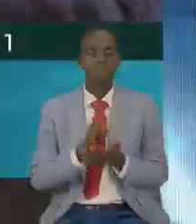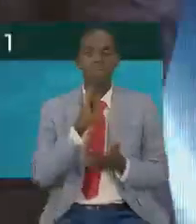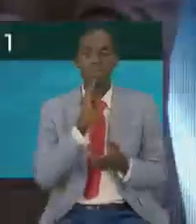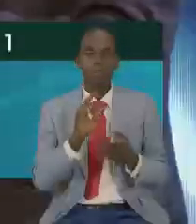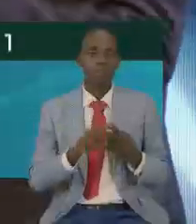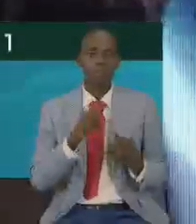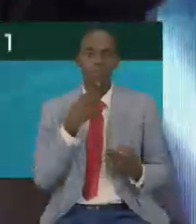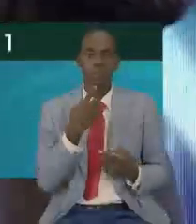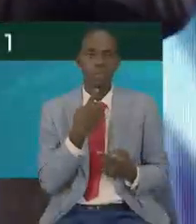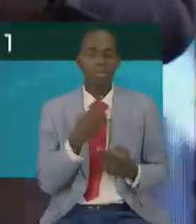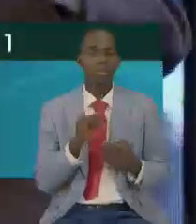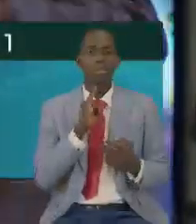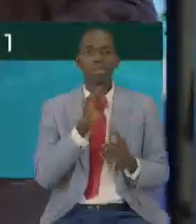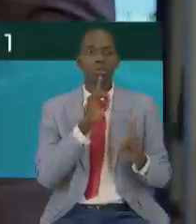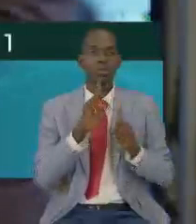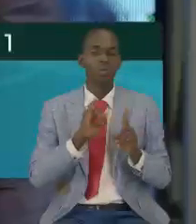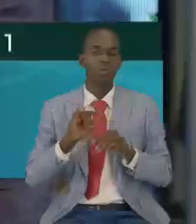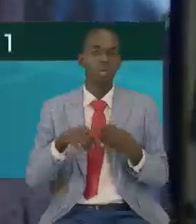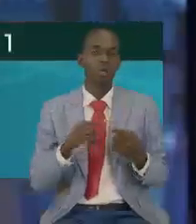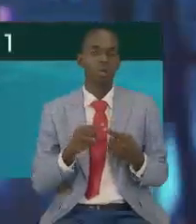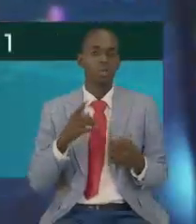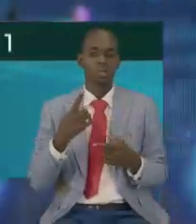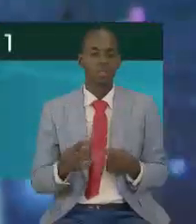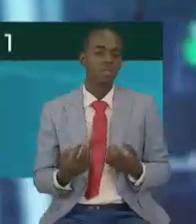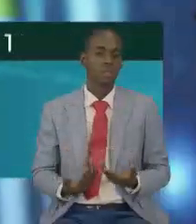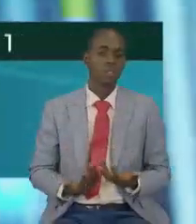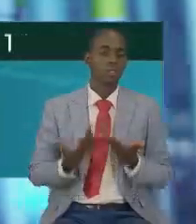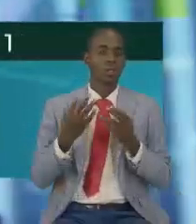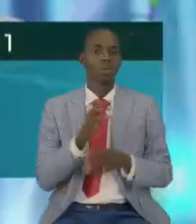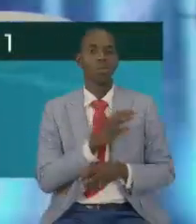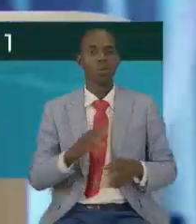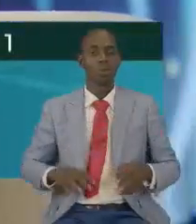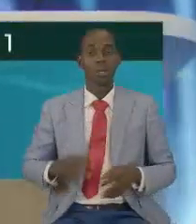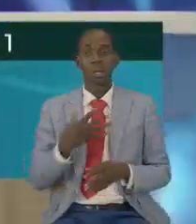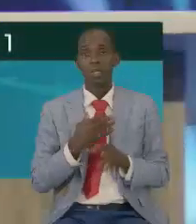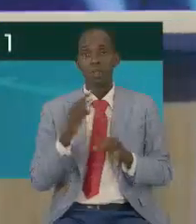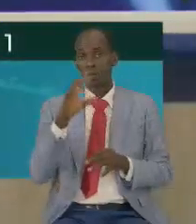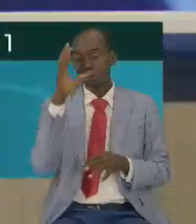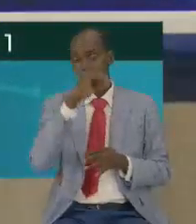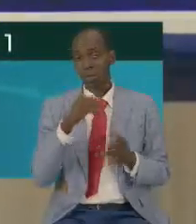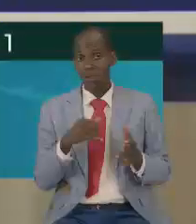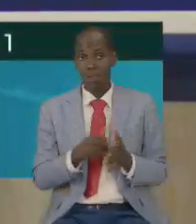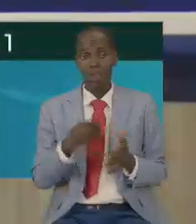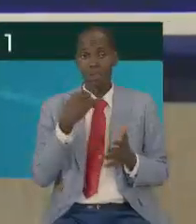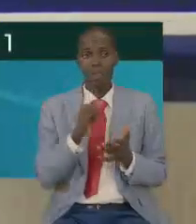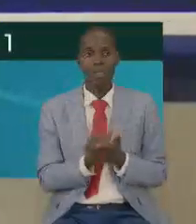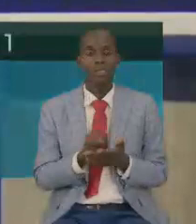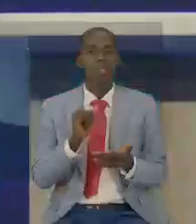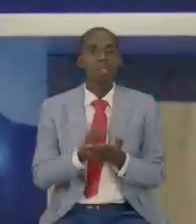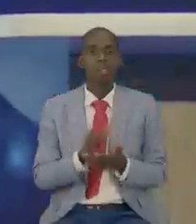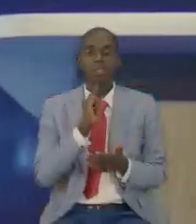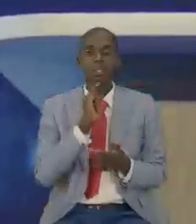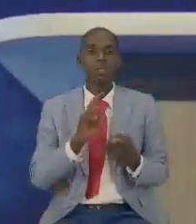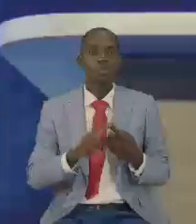of Christ. Unless you miss it, it said, to which, that is to say, God was in